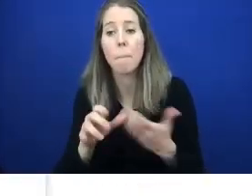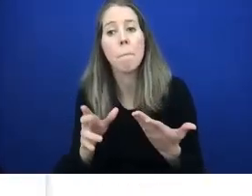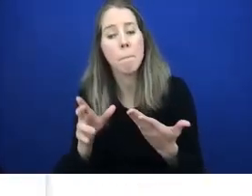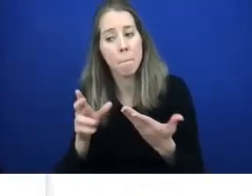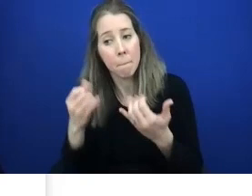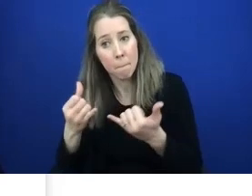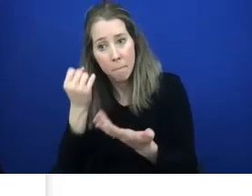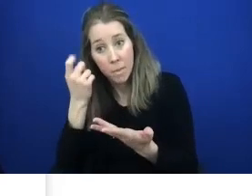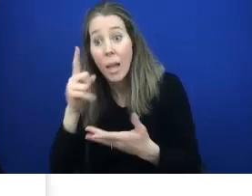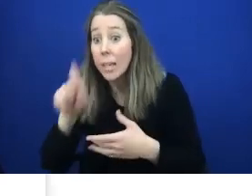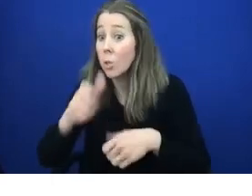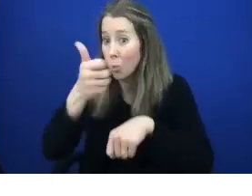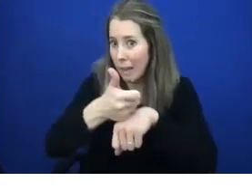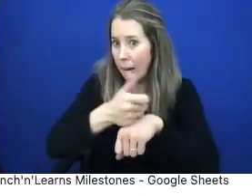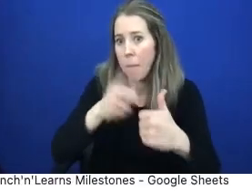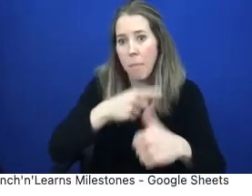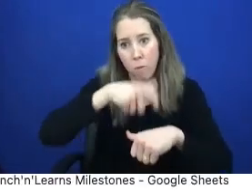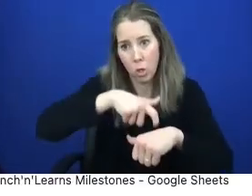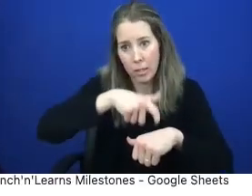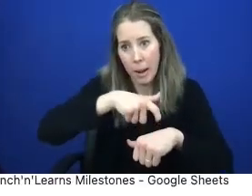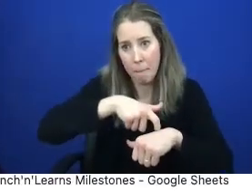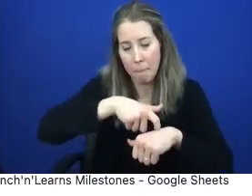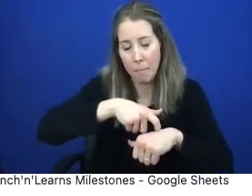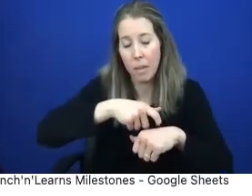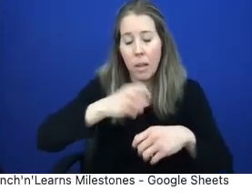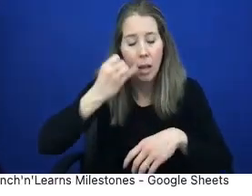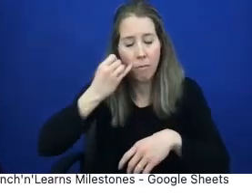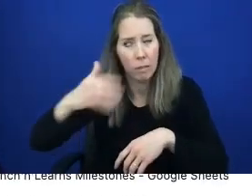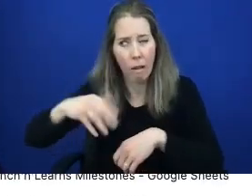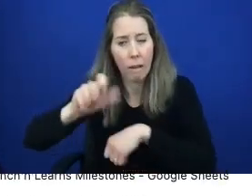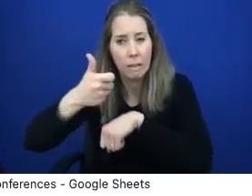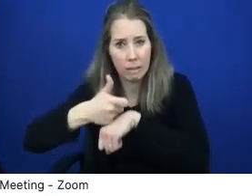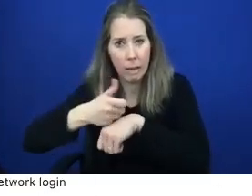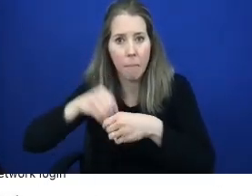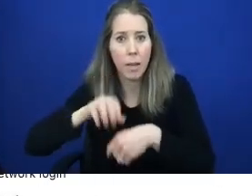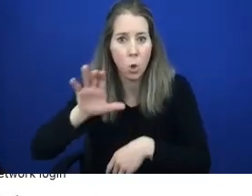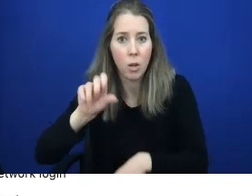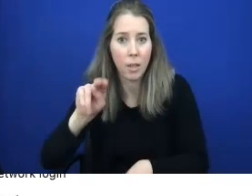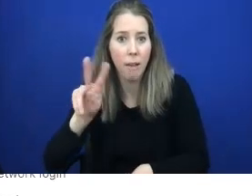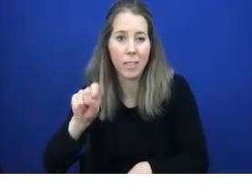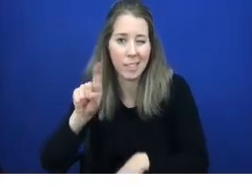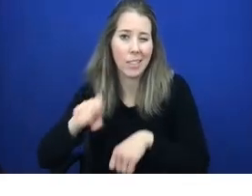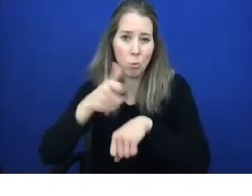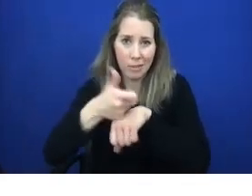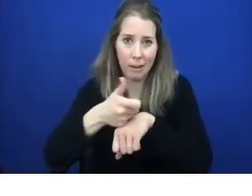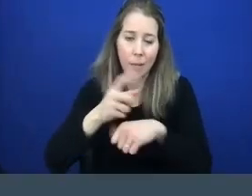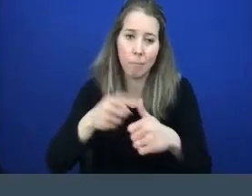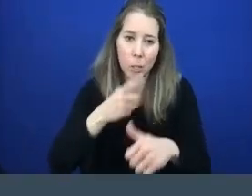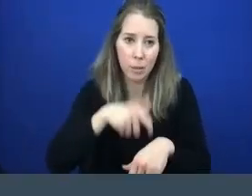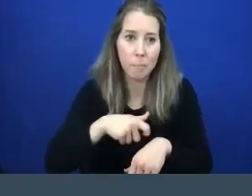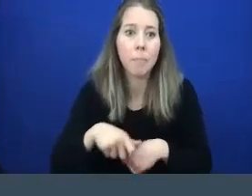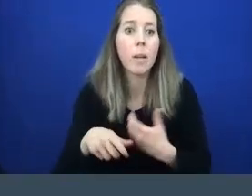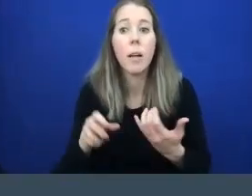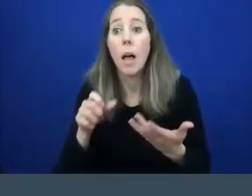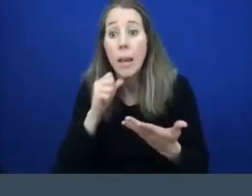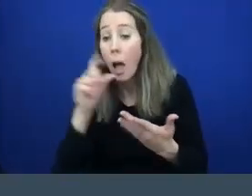need to be set up the first time if it's not already set up within your Canvas org. And this is the same not